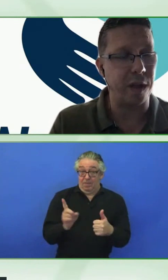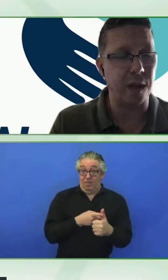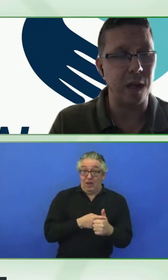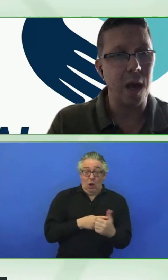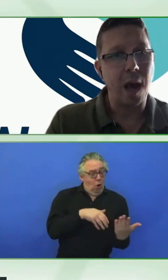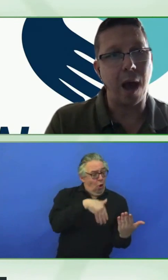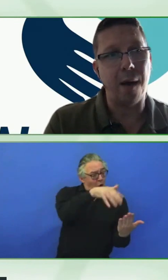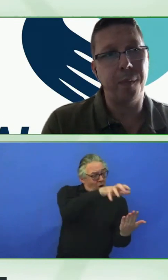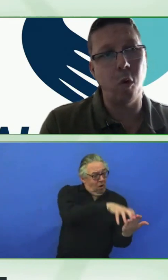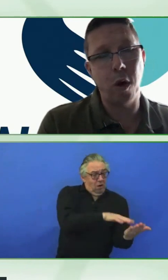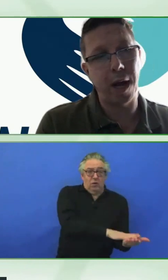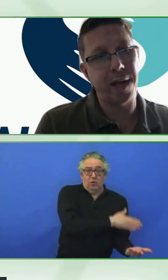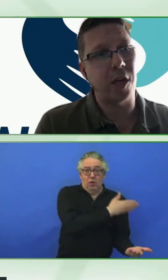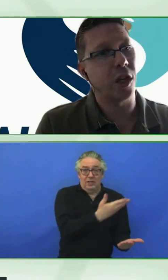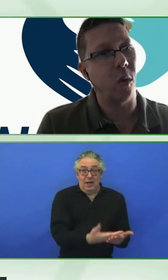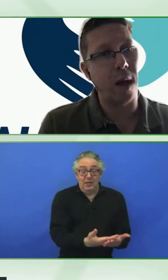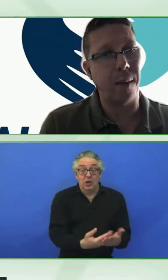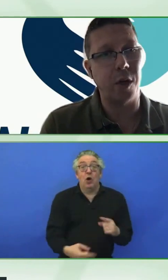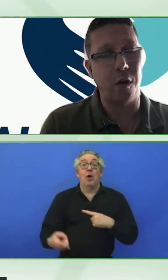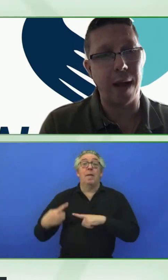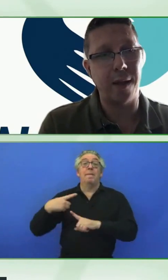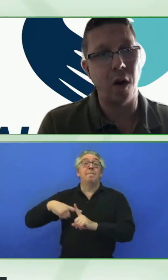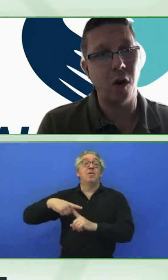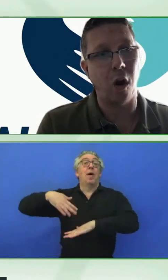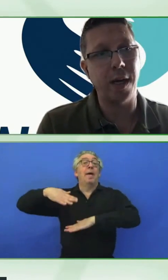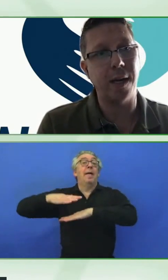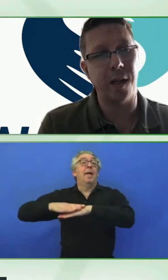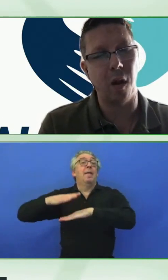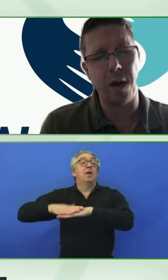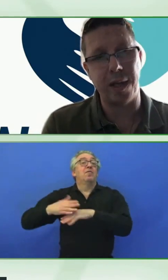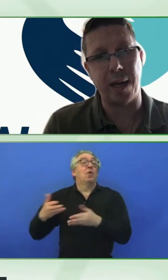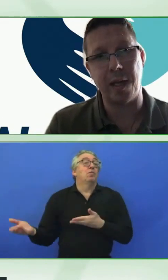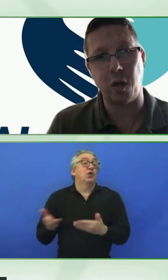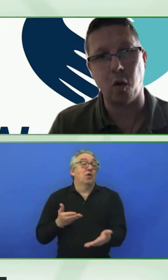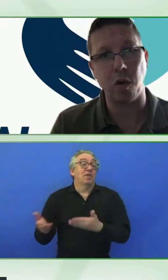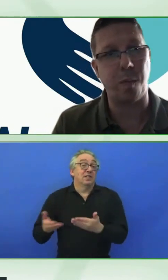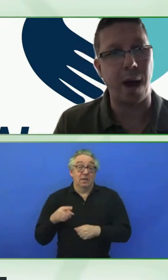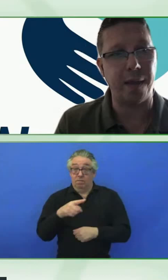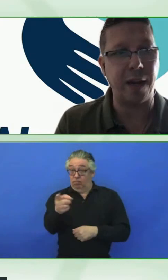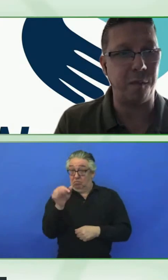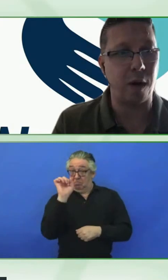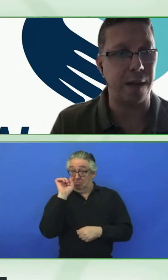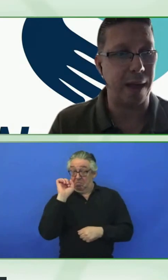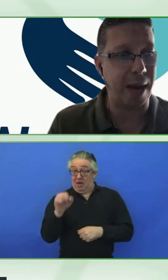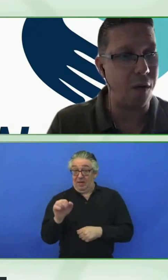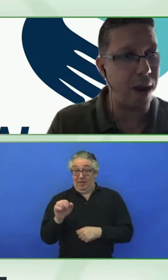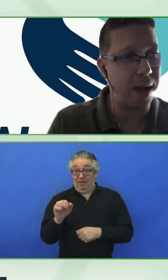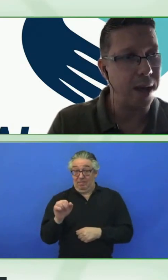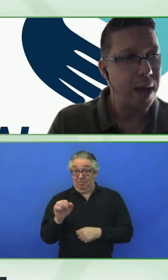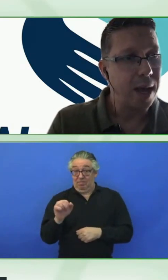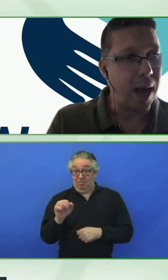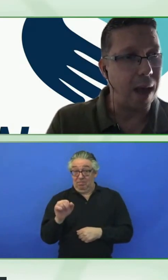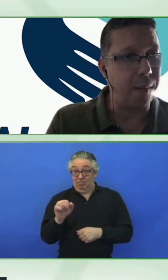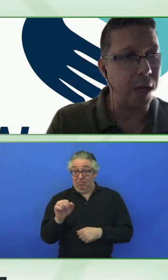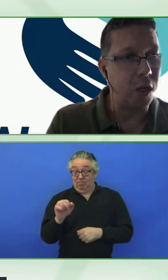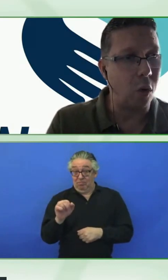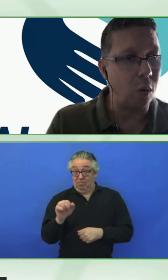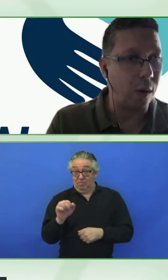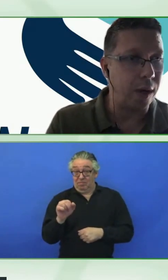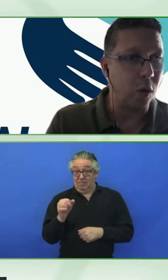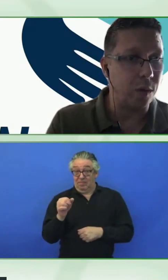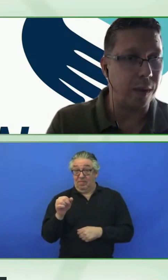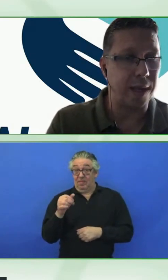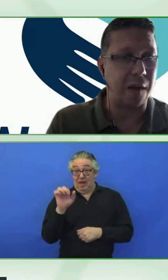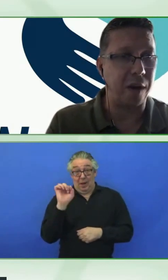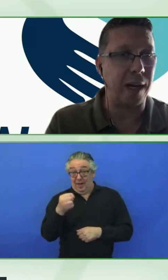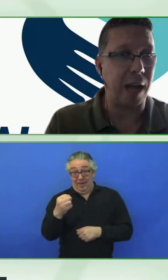platform services. Organizations are welcome to create their own content as long as it is endorsed by the deaf body in that area.